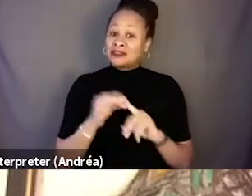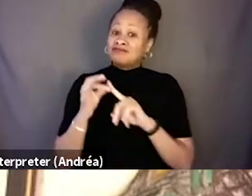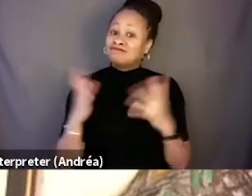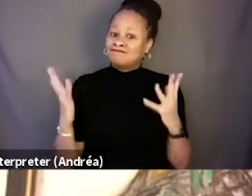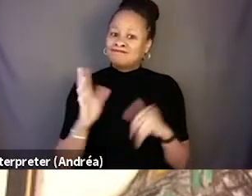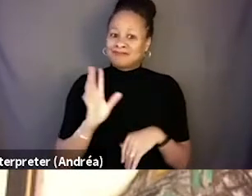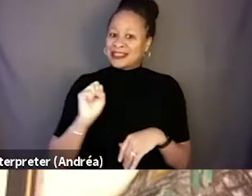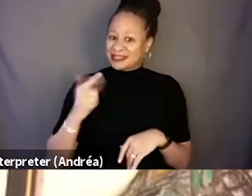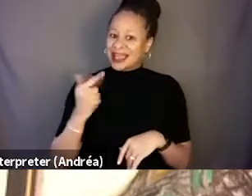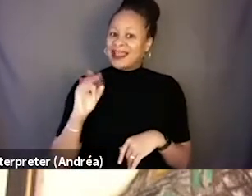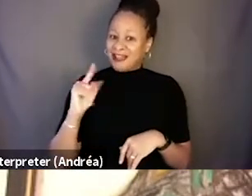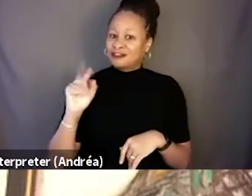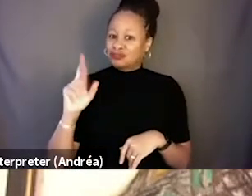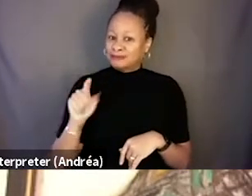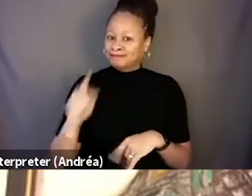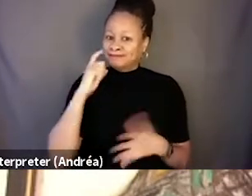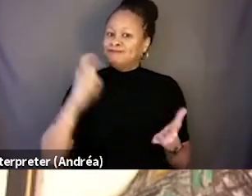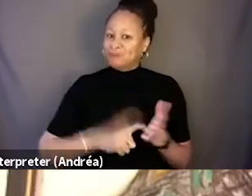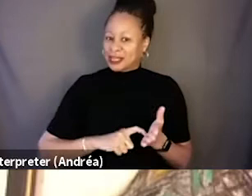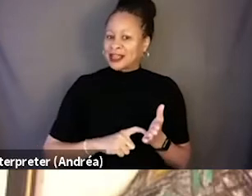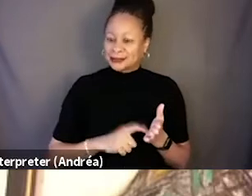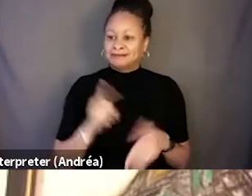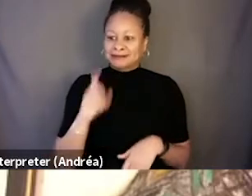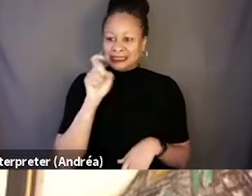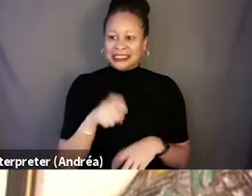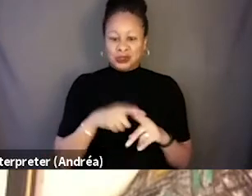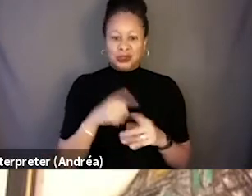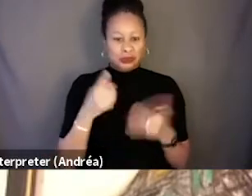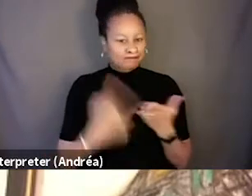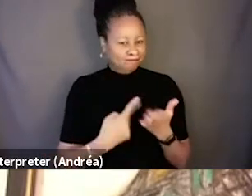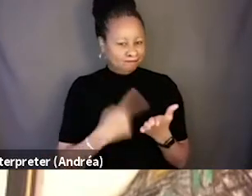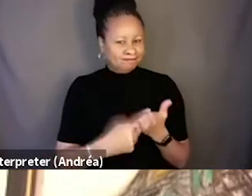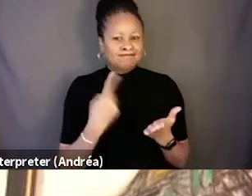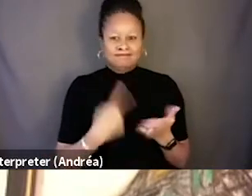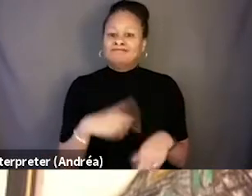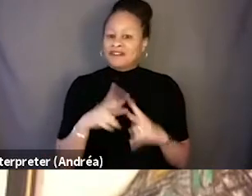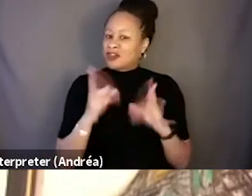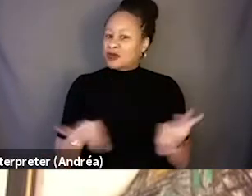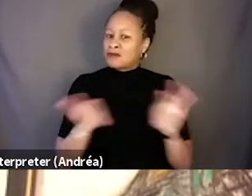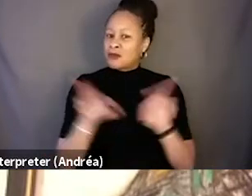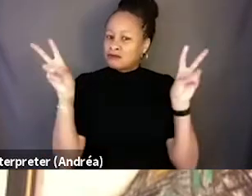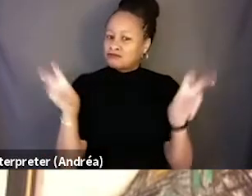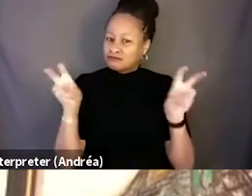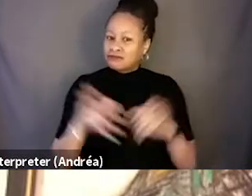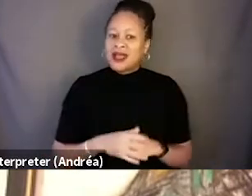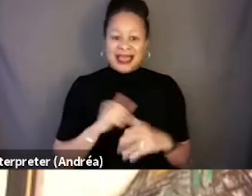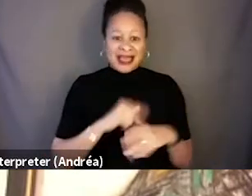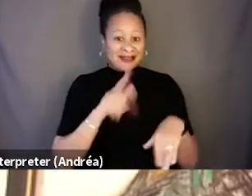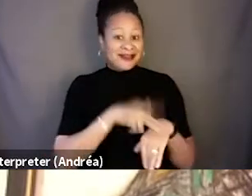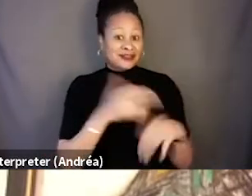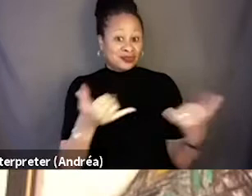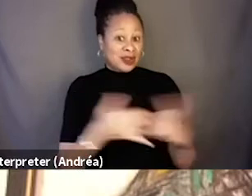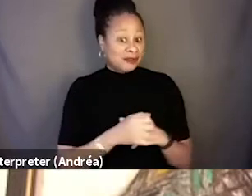that SAG-AFTRA is recognizing the need to tackle this critical issue in the nation